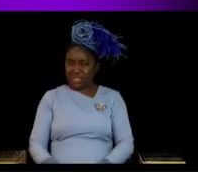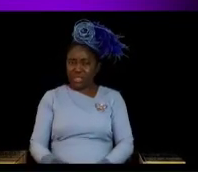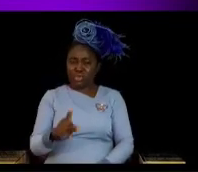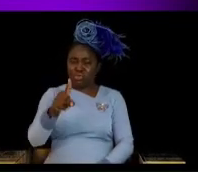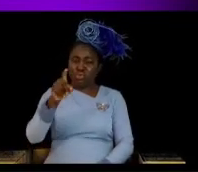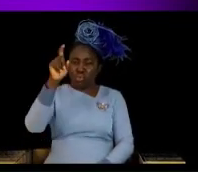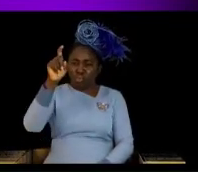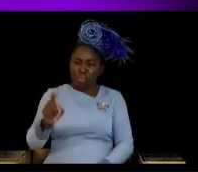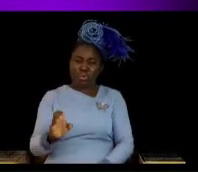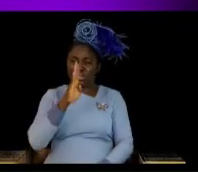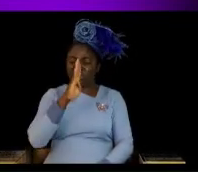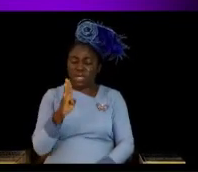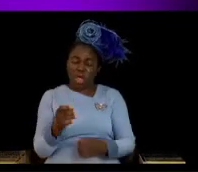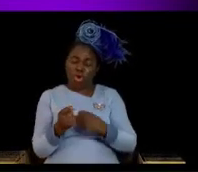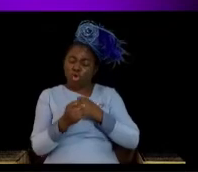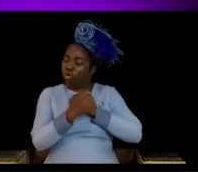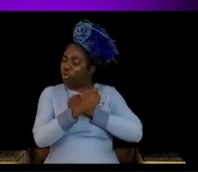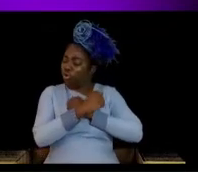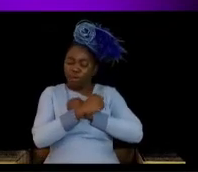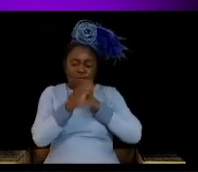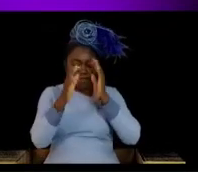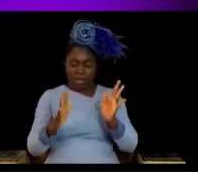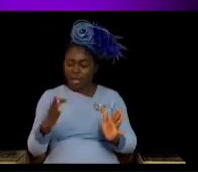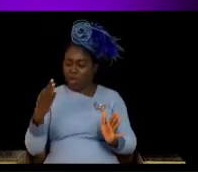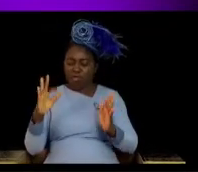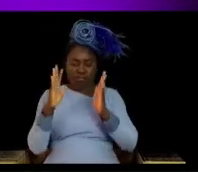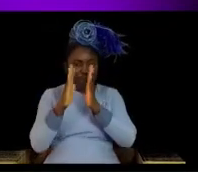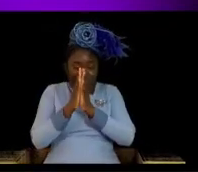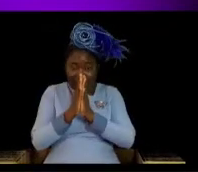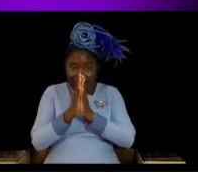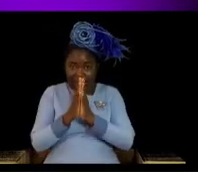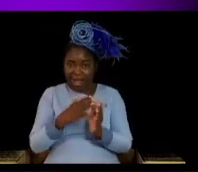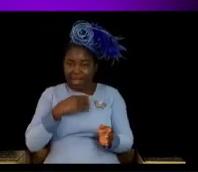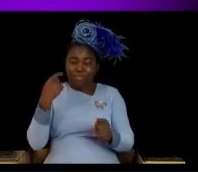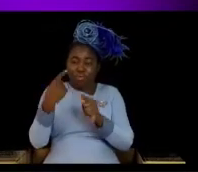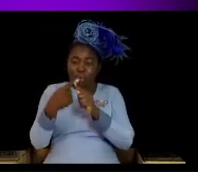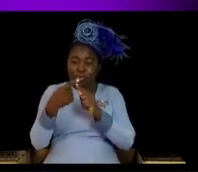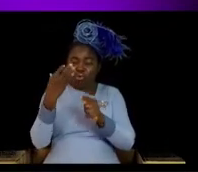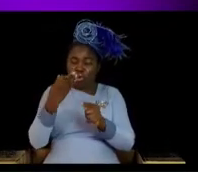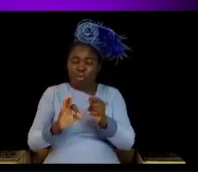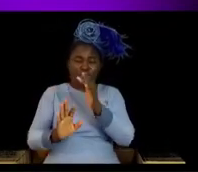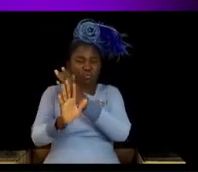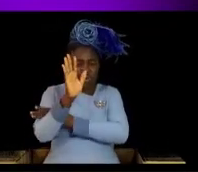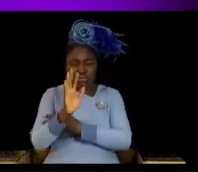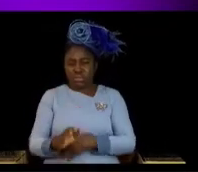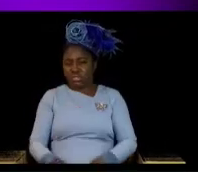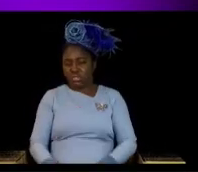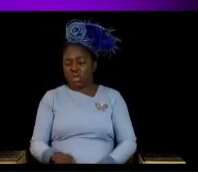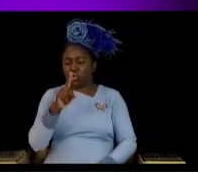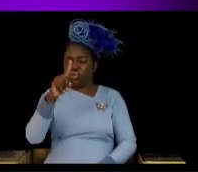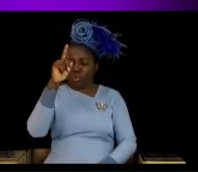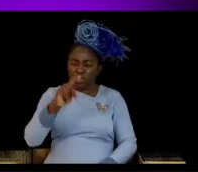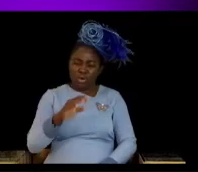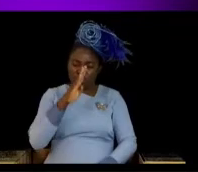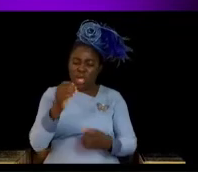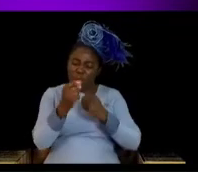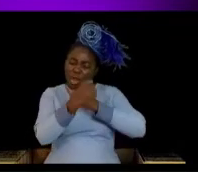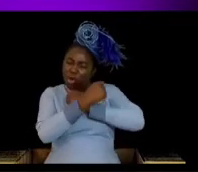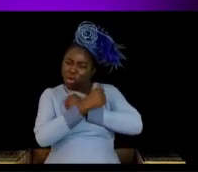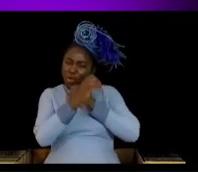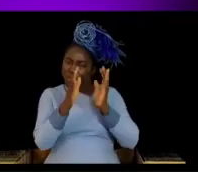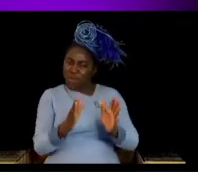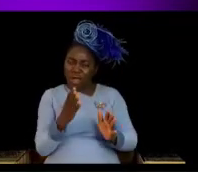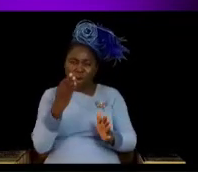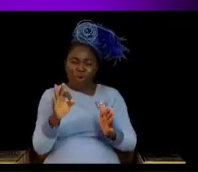a lover of prayer and the word of God. Elati je en to feran adura ati oro Olorun. You must be a lover of prayer and the word of